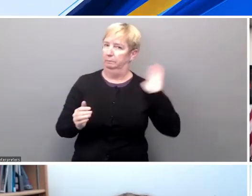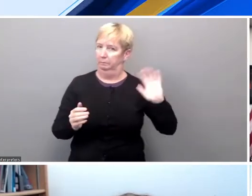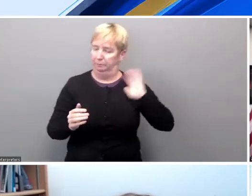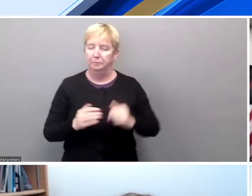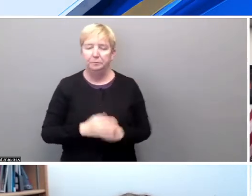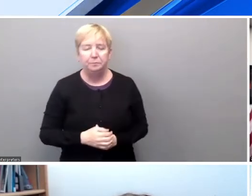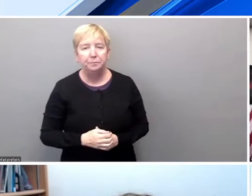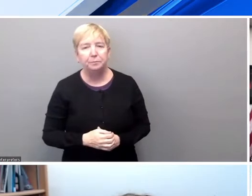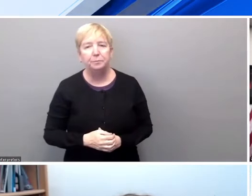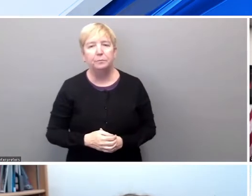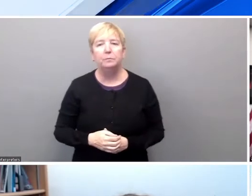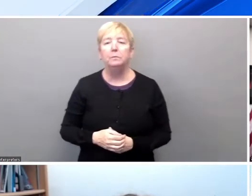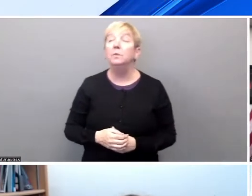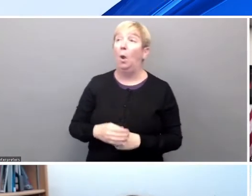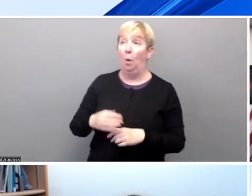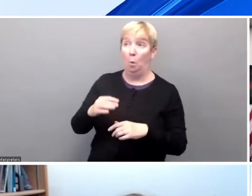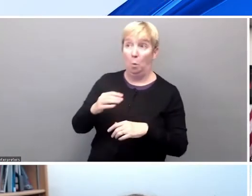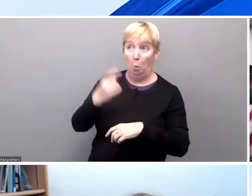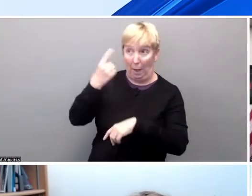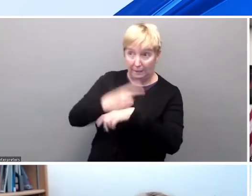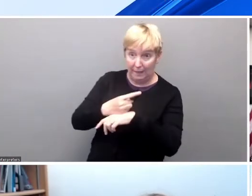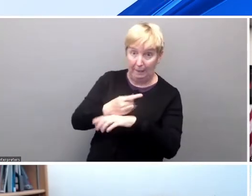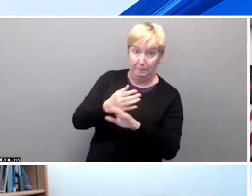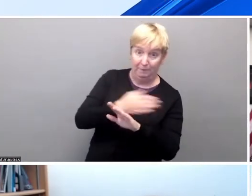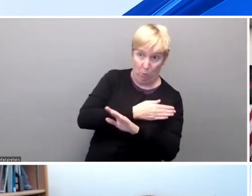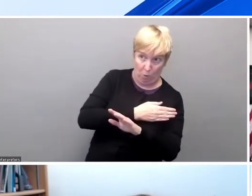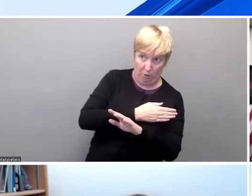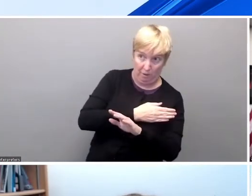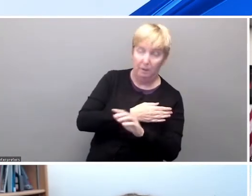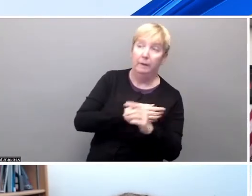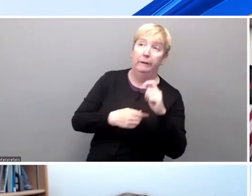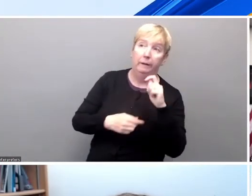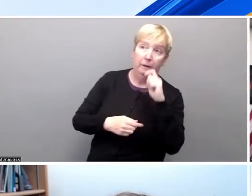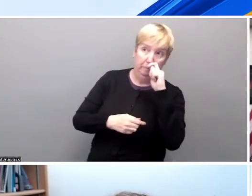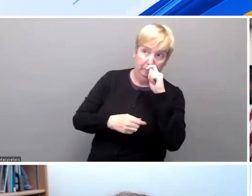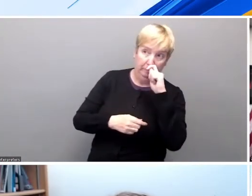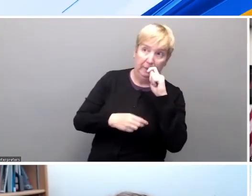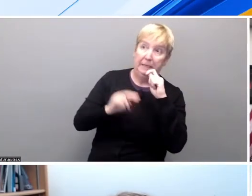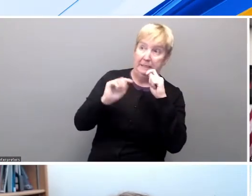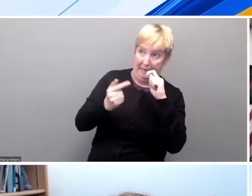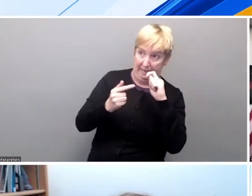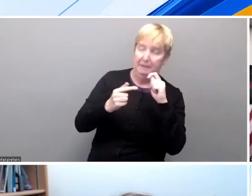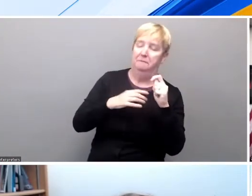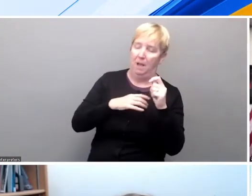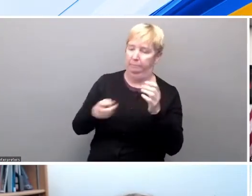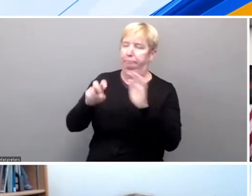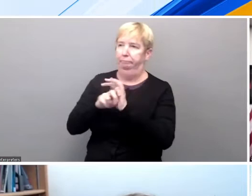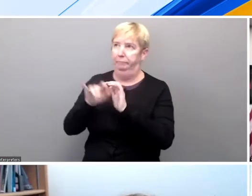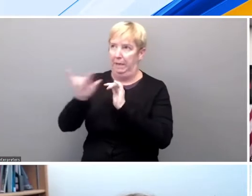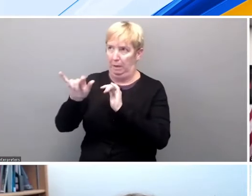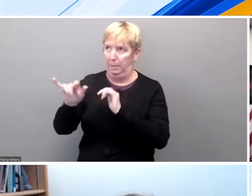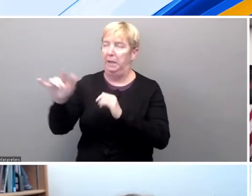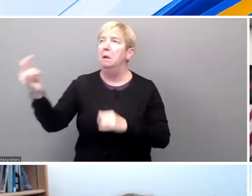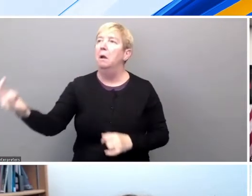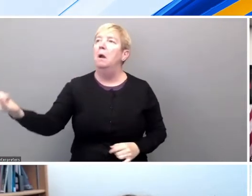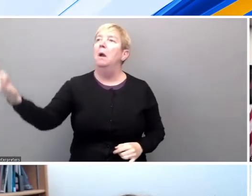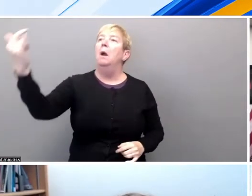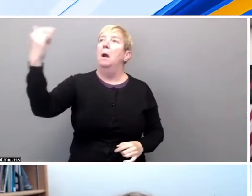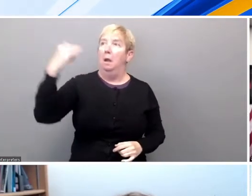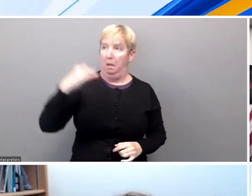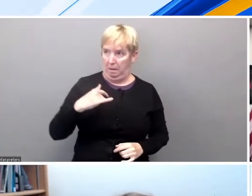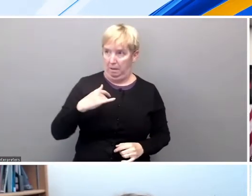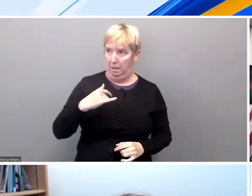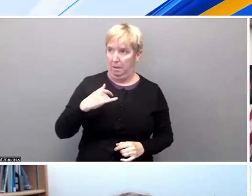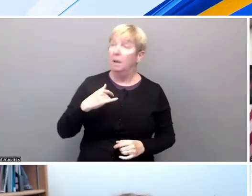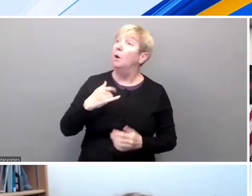summarize. So again, we're going to want to see a negative. And then when you land into the United States, we're going to ask folks to quarantine.